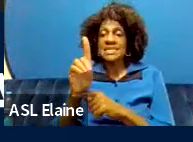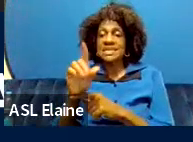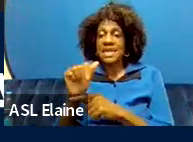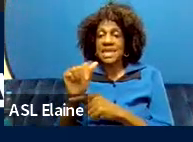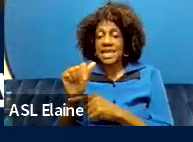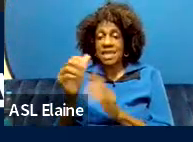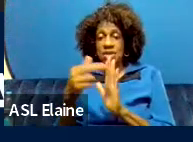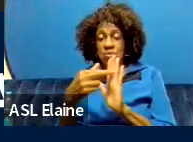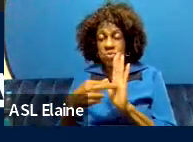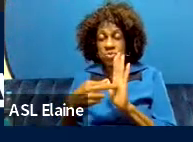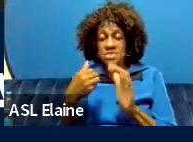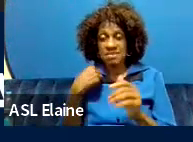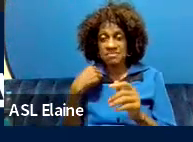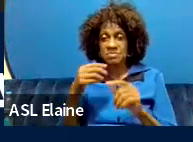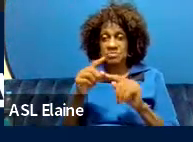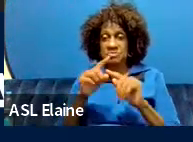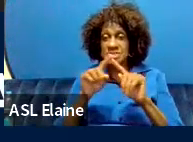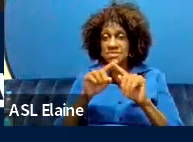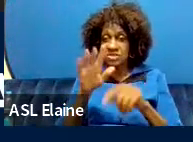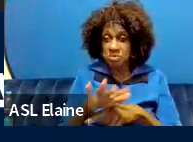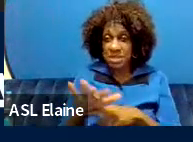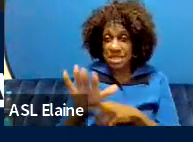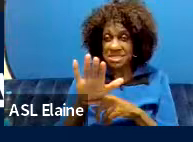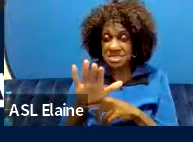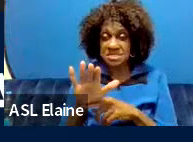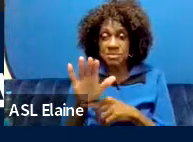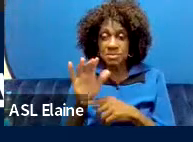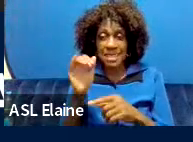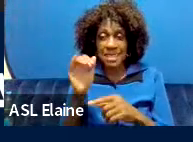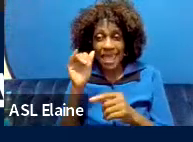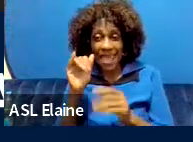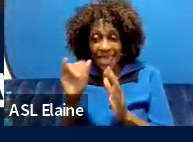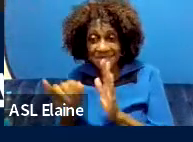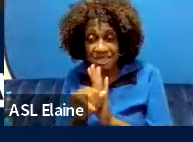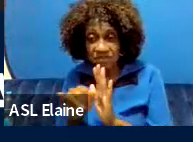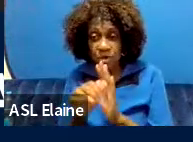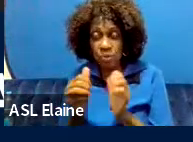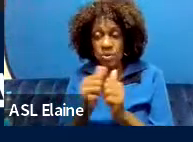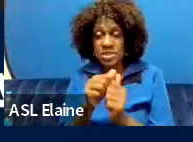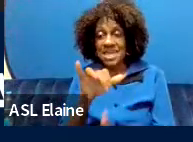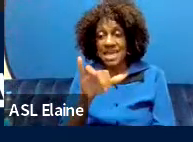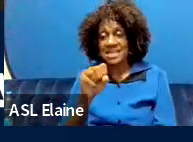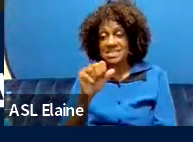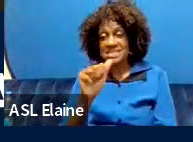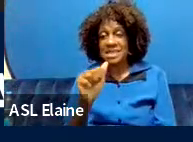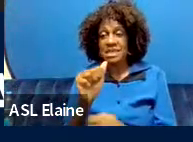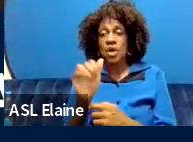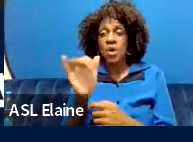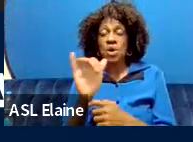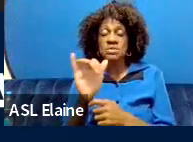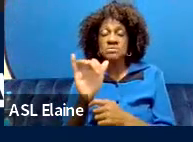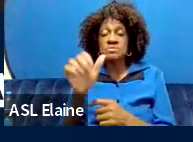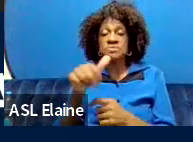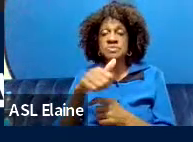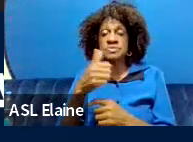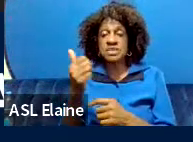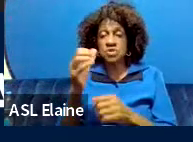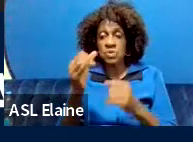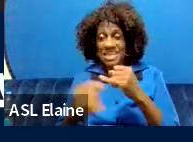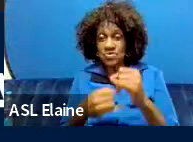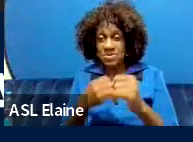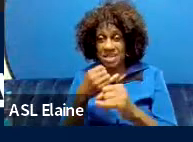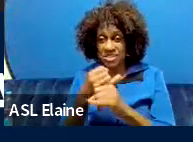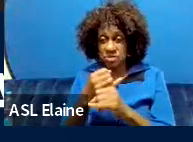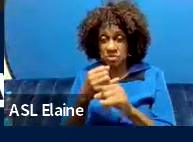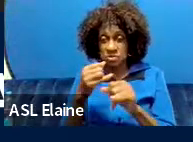accessible spaces or elements to be identified specifically by the ISA, or even the other designated international